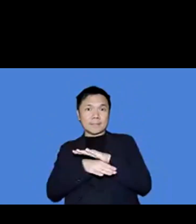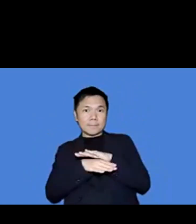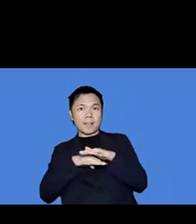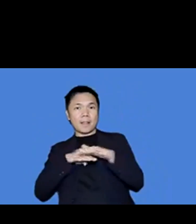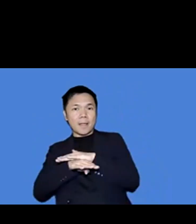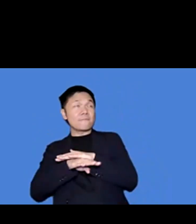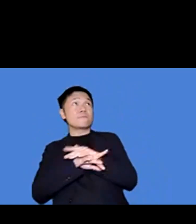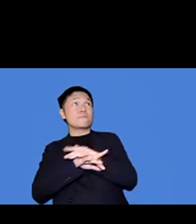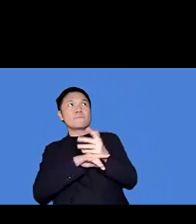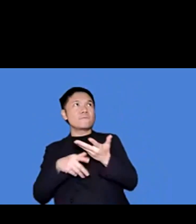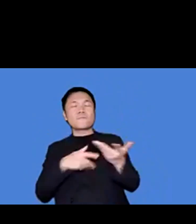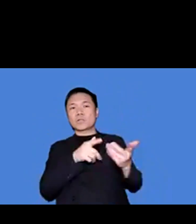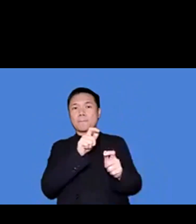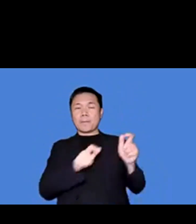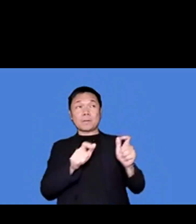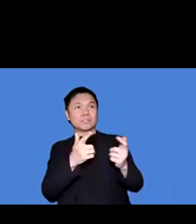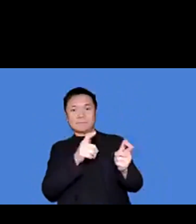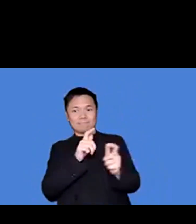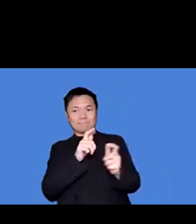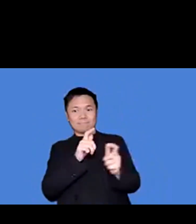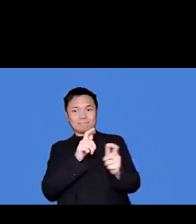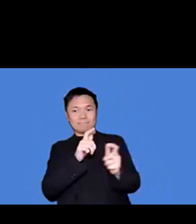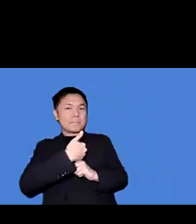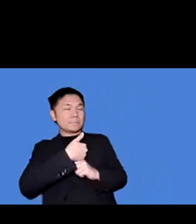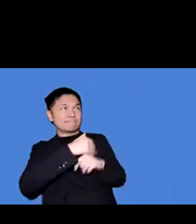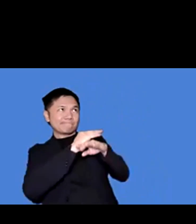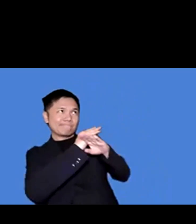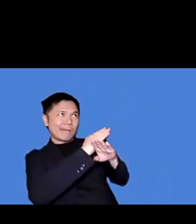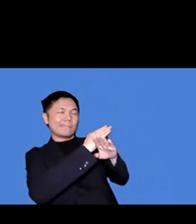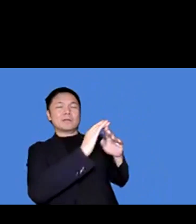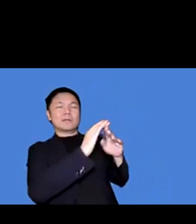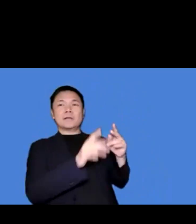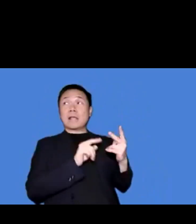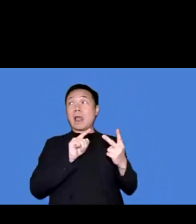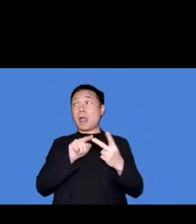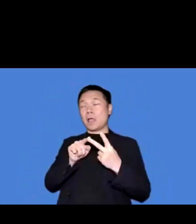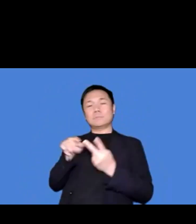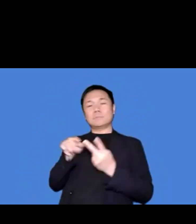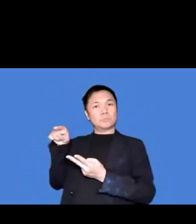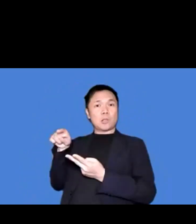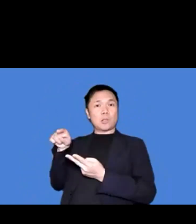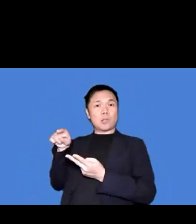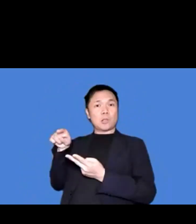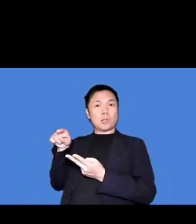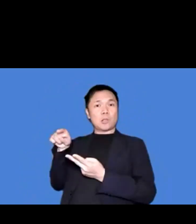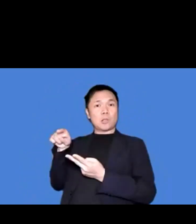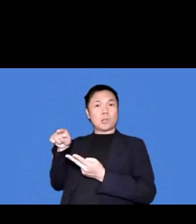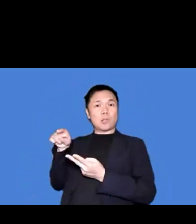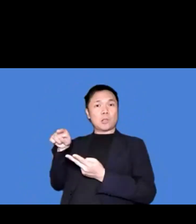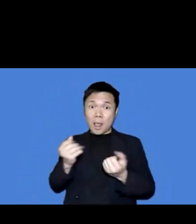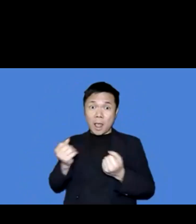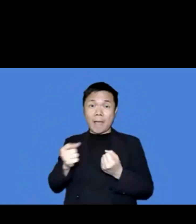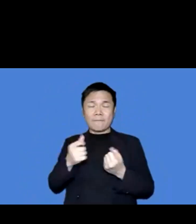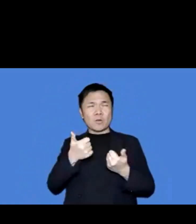climate resilient infrastructure. There are so many architecture in different parts of the world that is climate resilient, so and